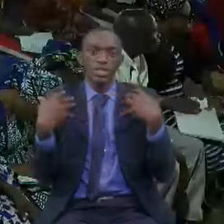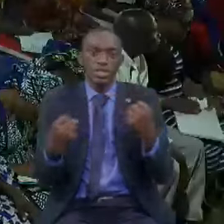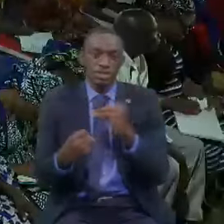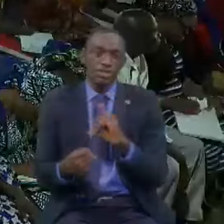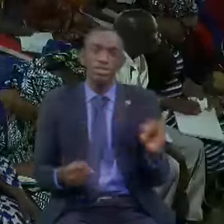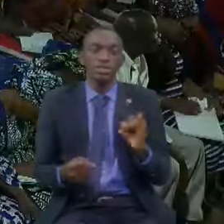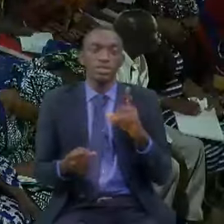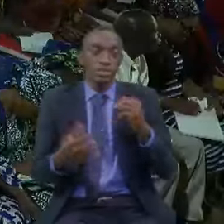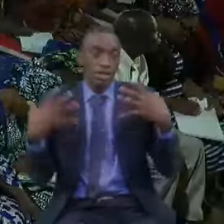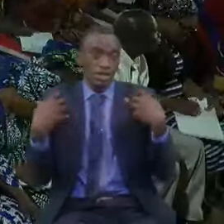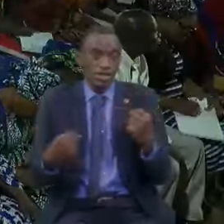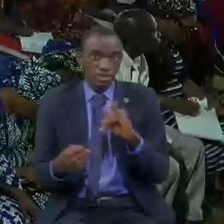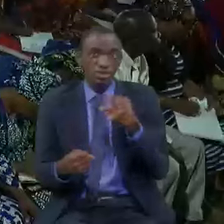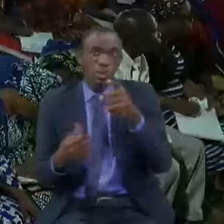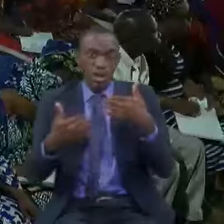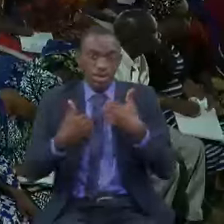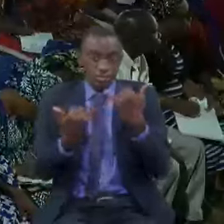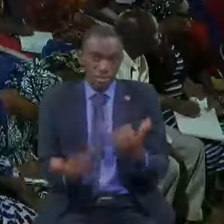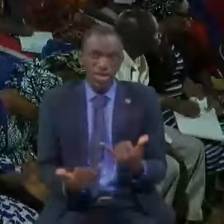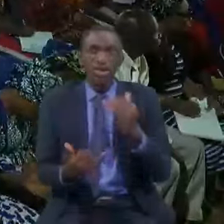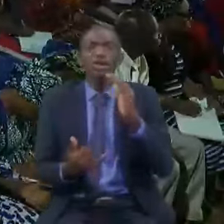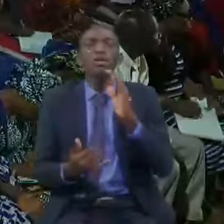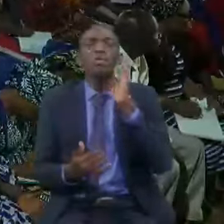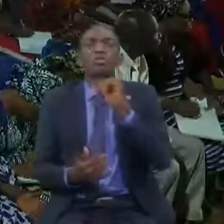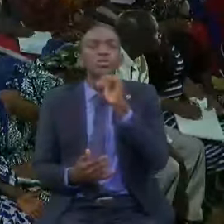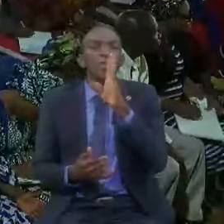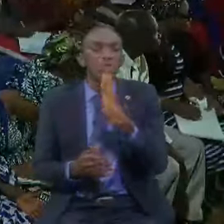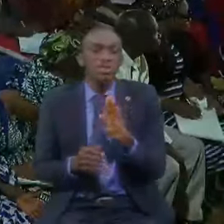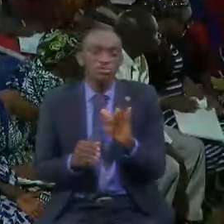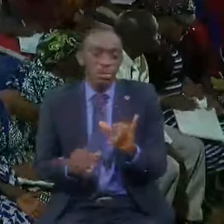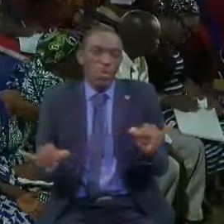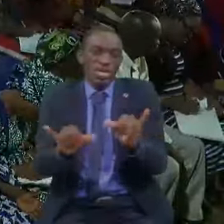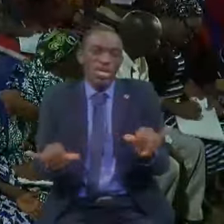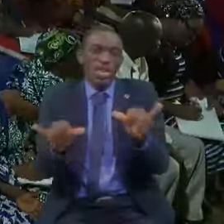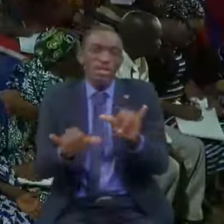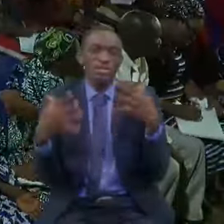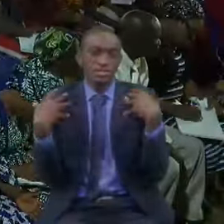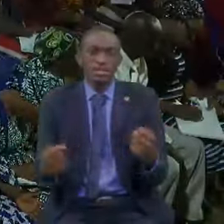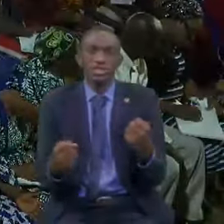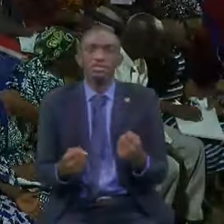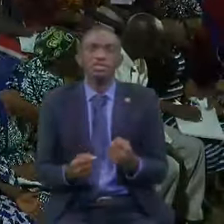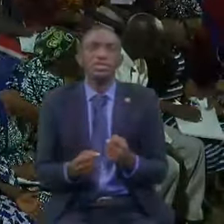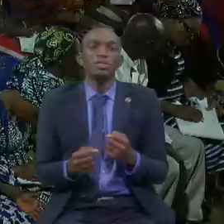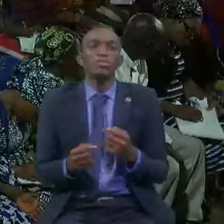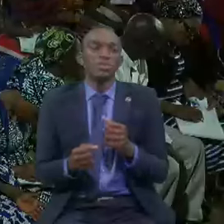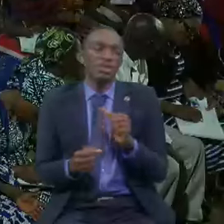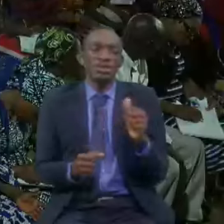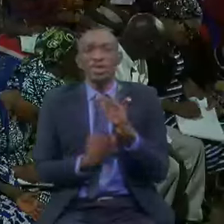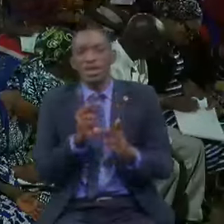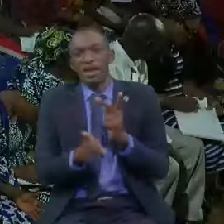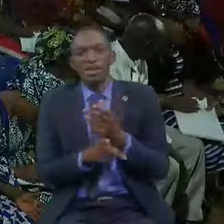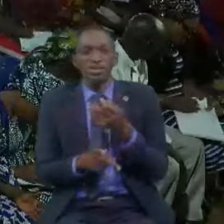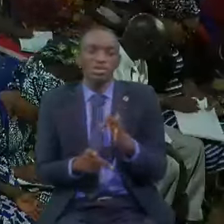be an ordinary healing. A kind of day-to-day